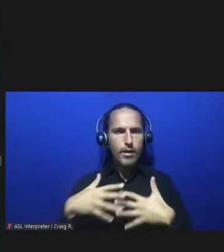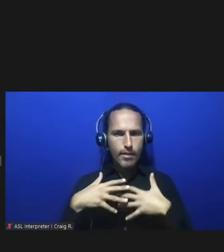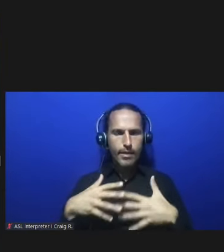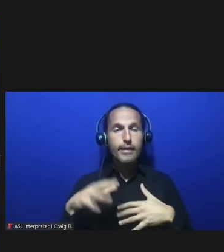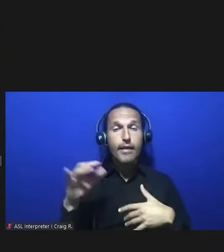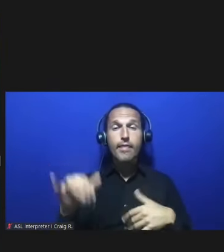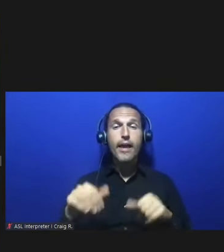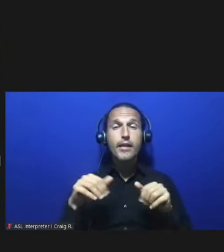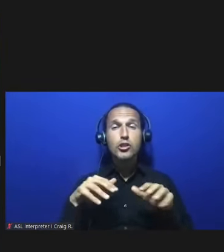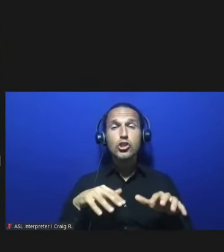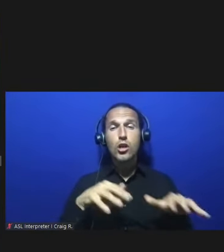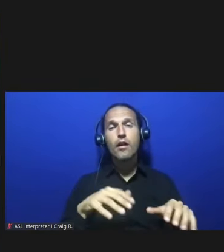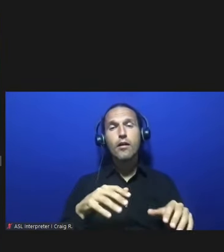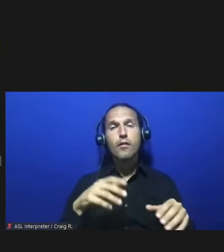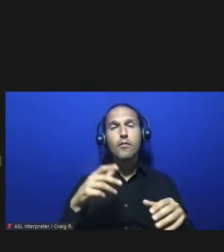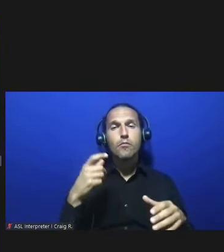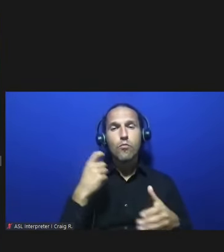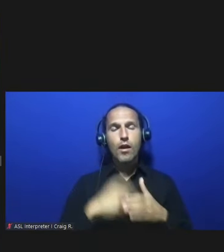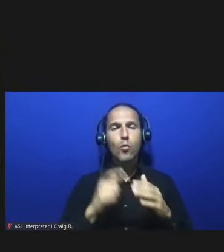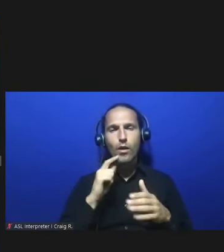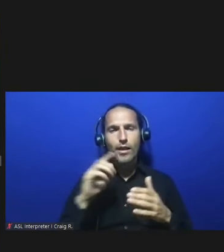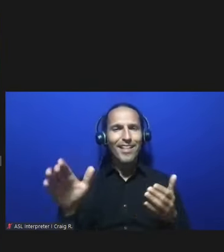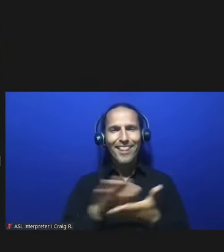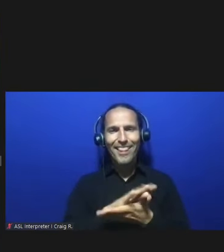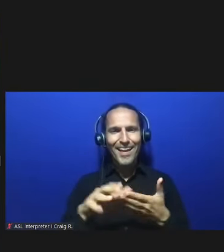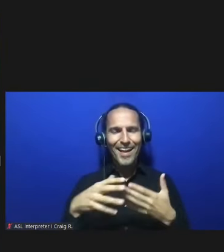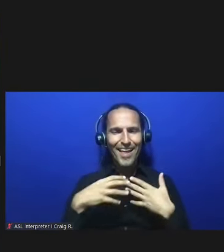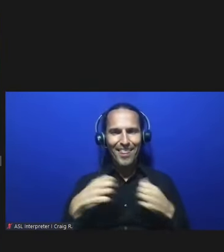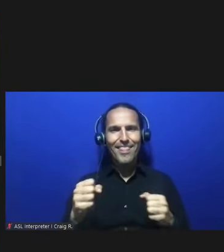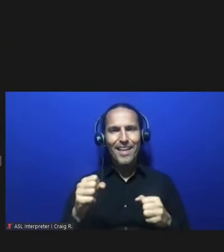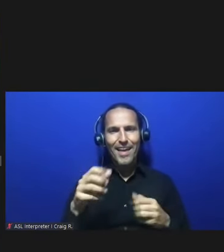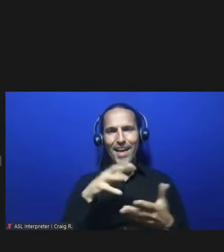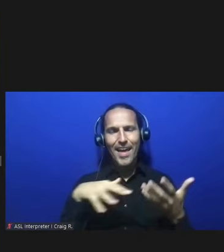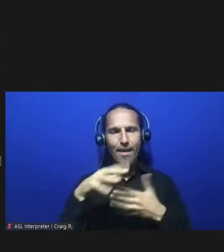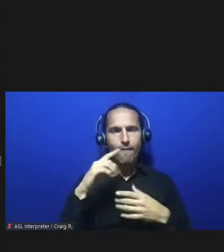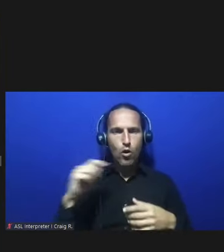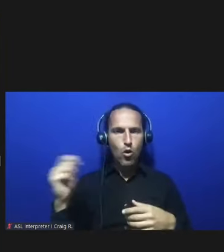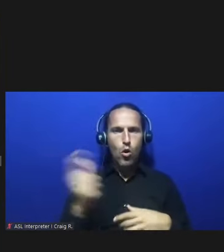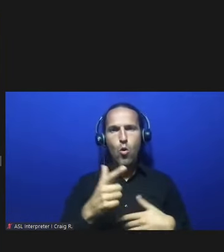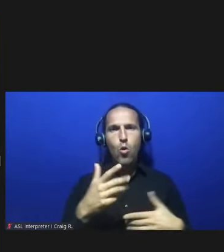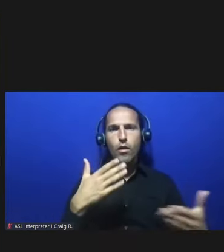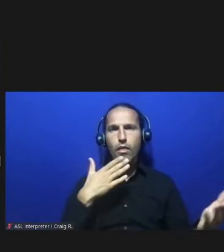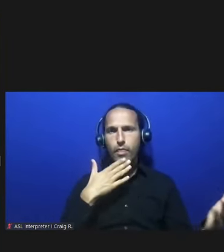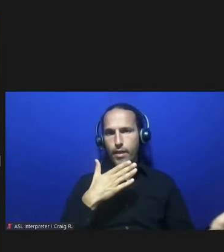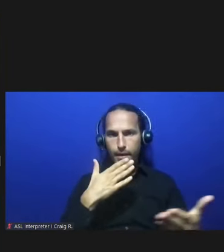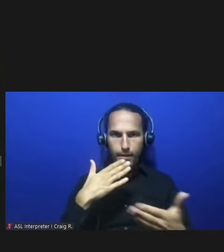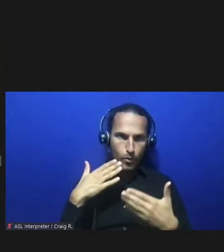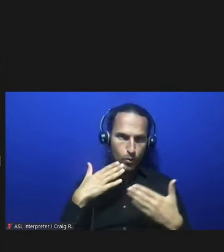congestion pricing will create cleaner and healthier air for us all. Thank you.